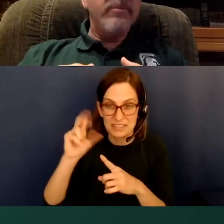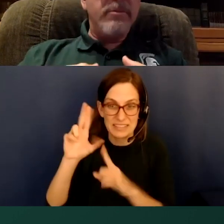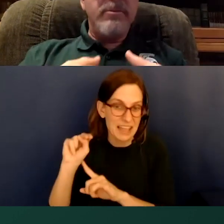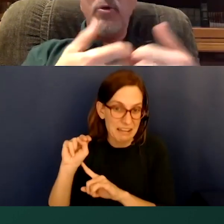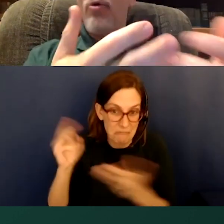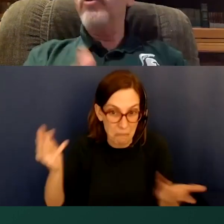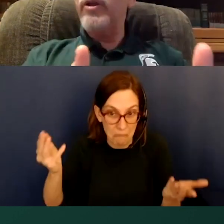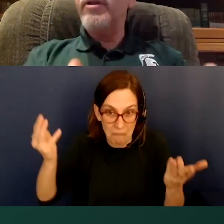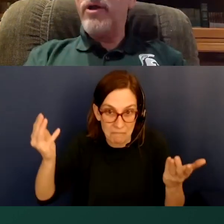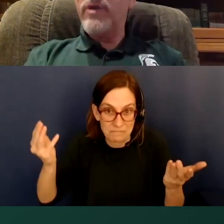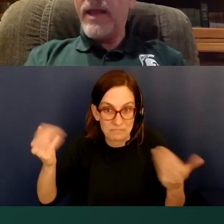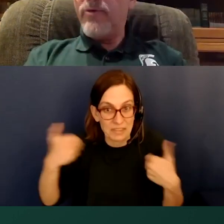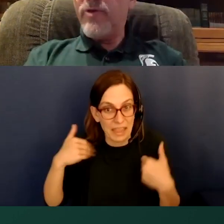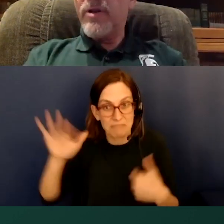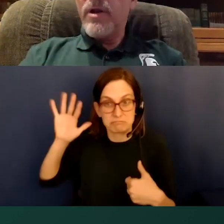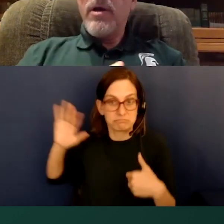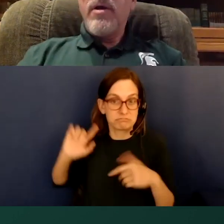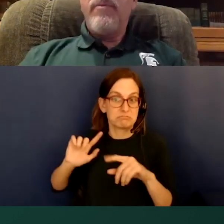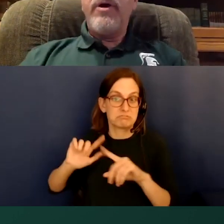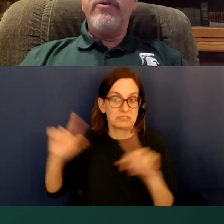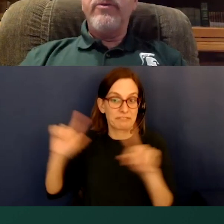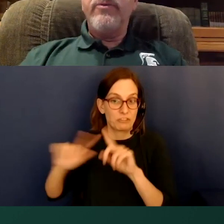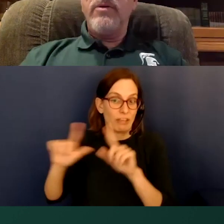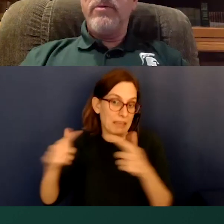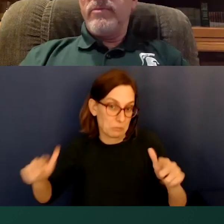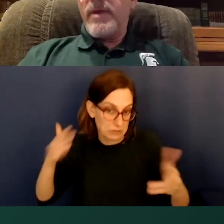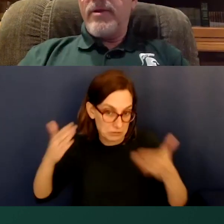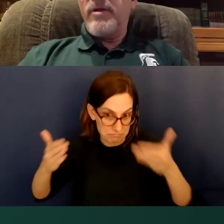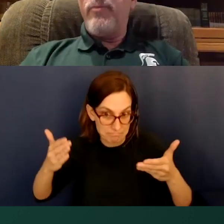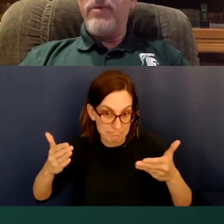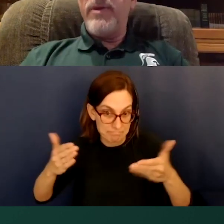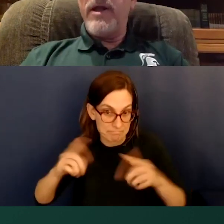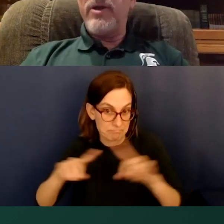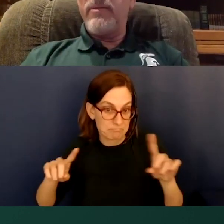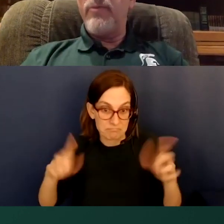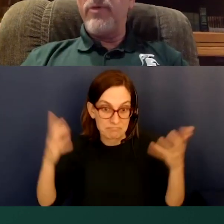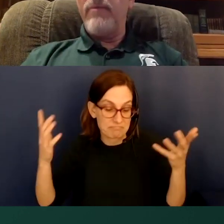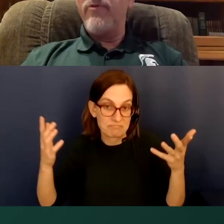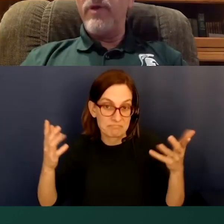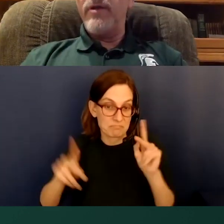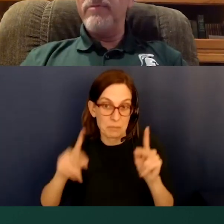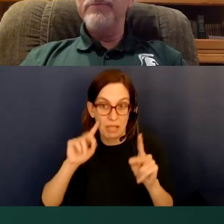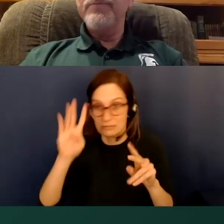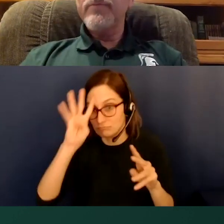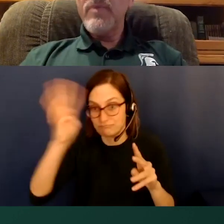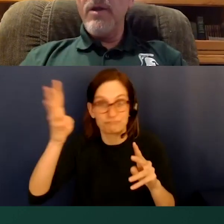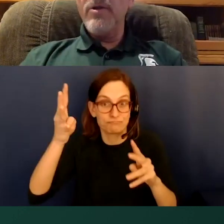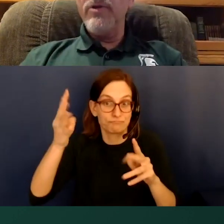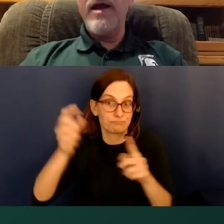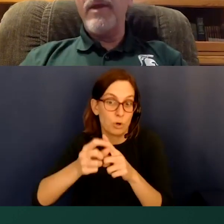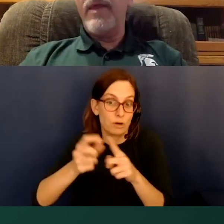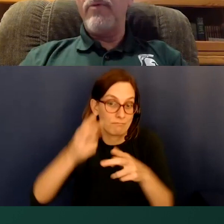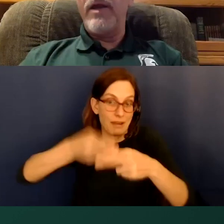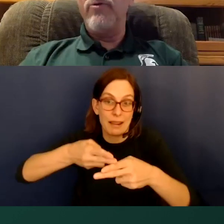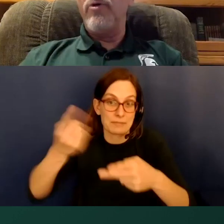has origins in other languages, but at some point people had to come up with names for things. So